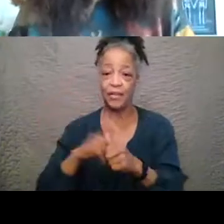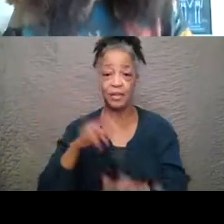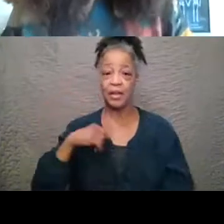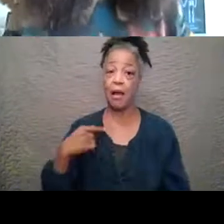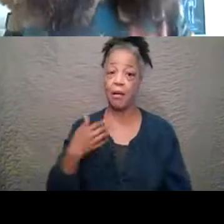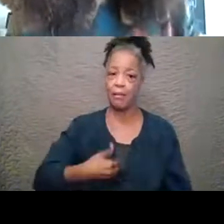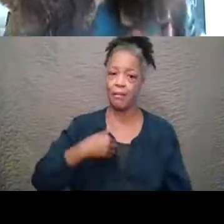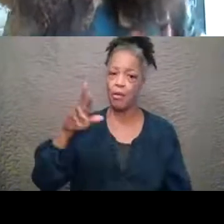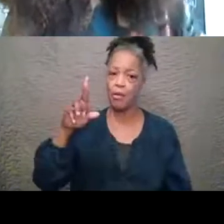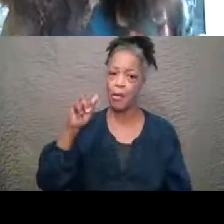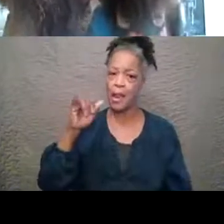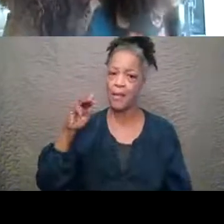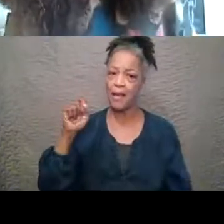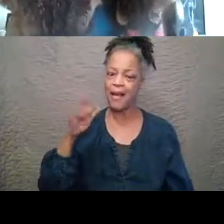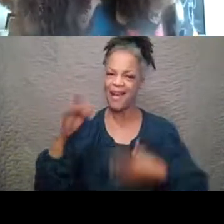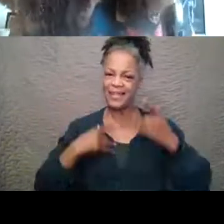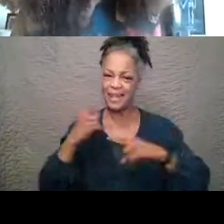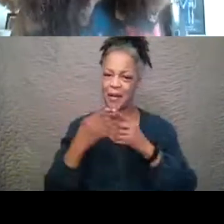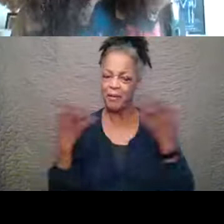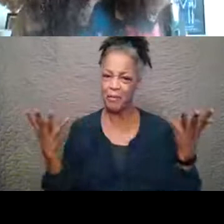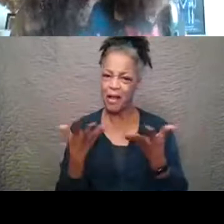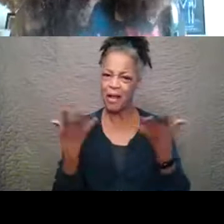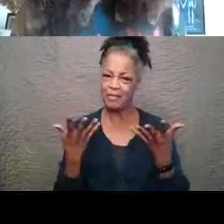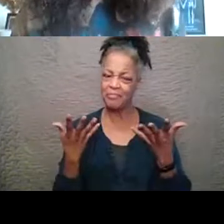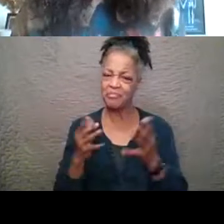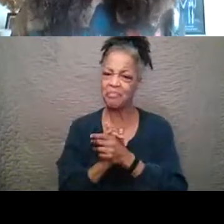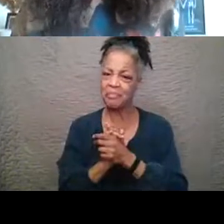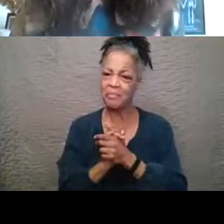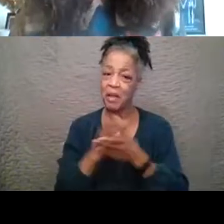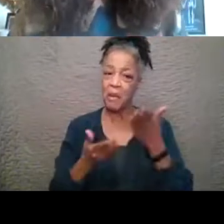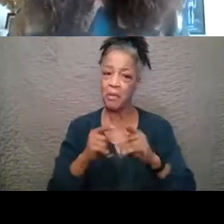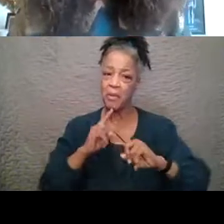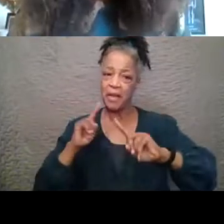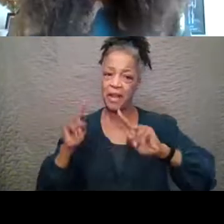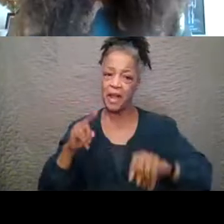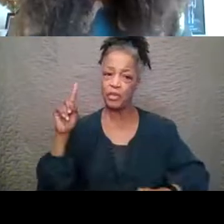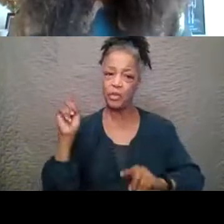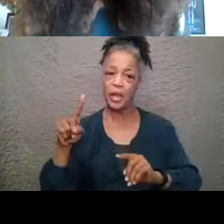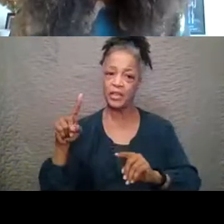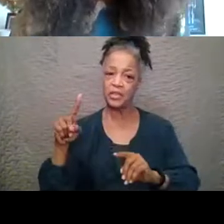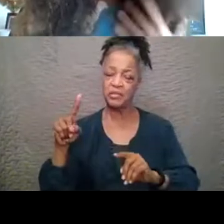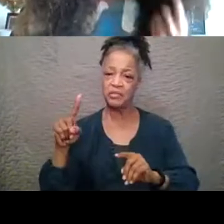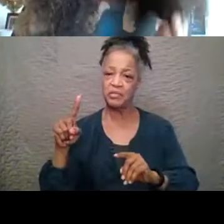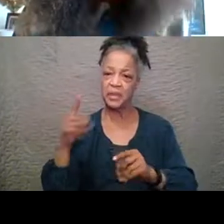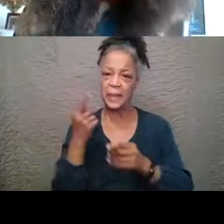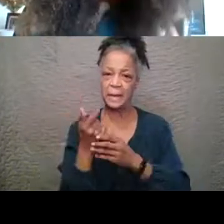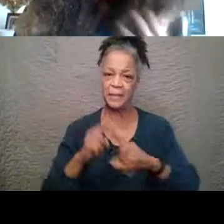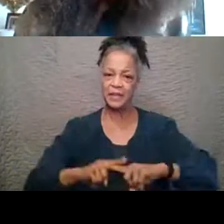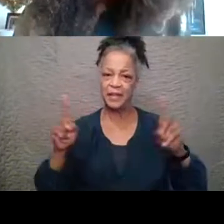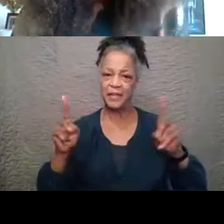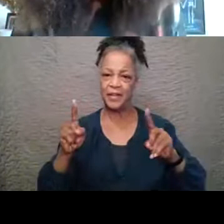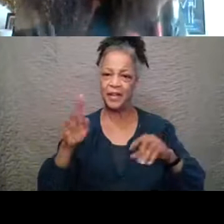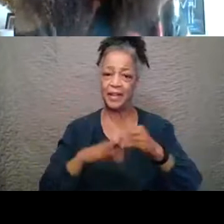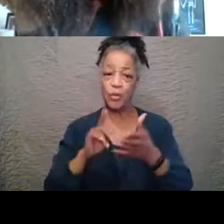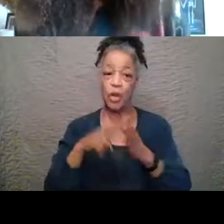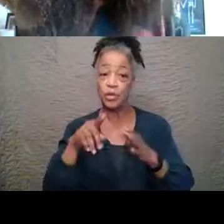What am I excited about? Well, I think I'm probably going to answer this question in a way that's a little bit different from what you